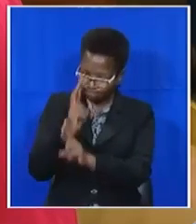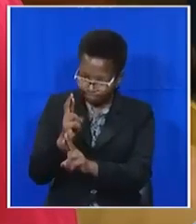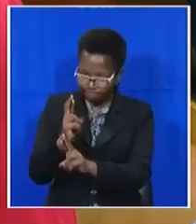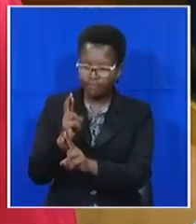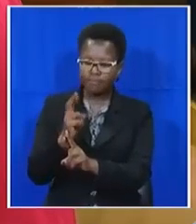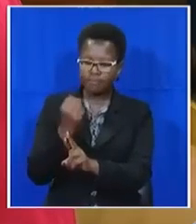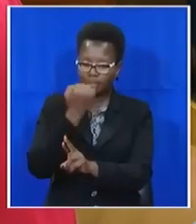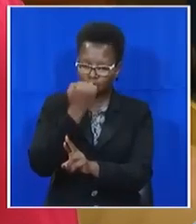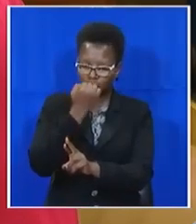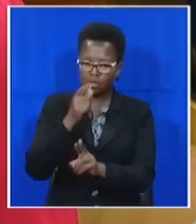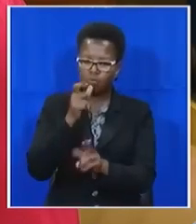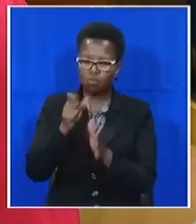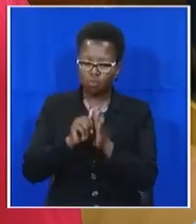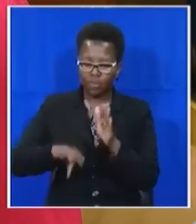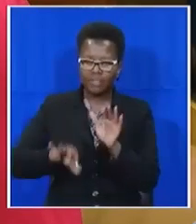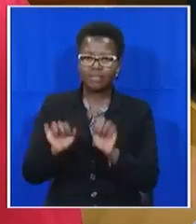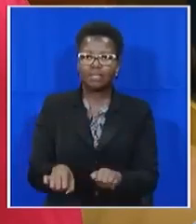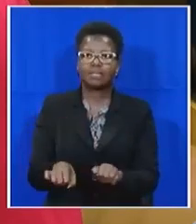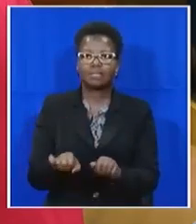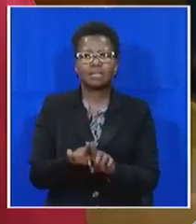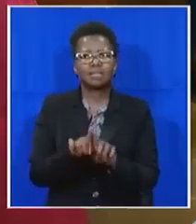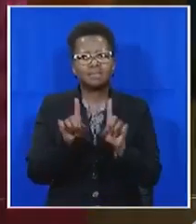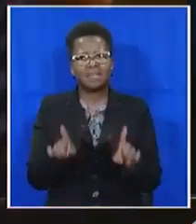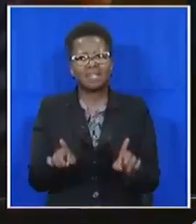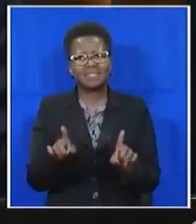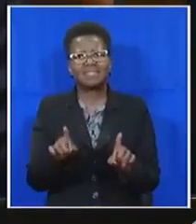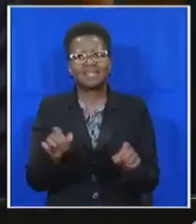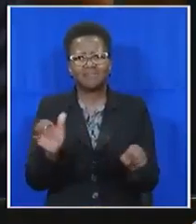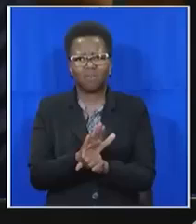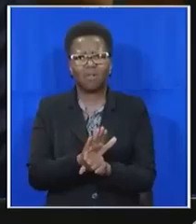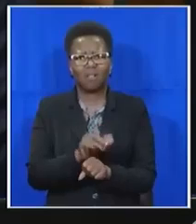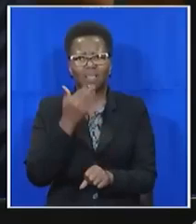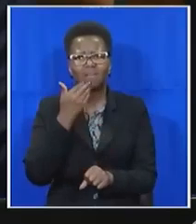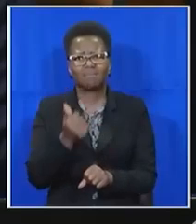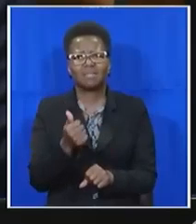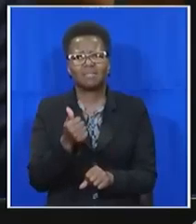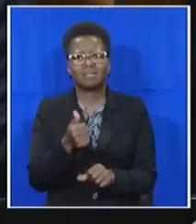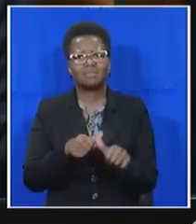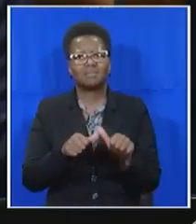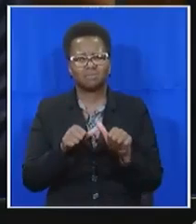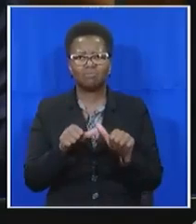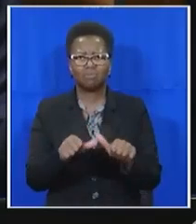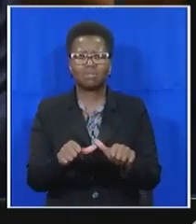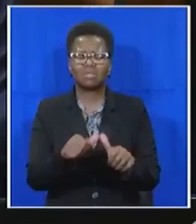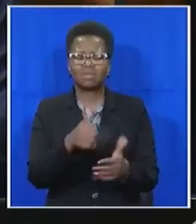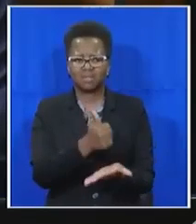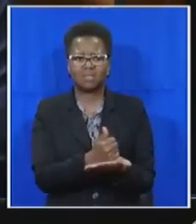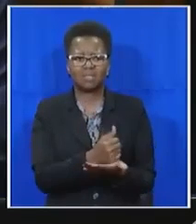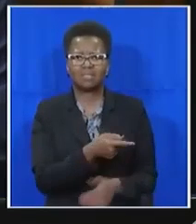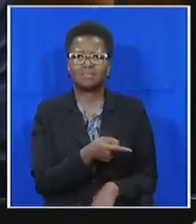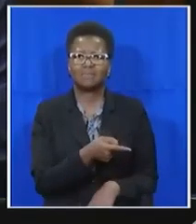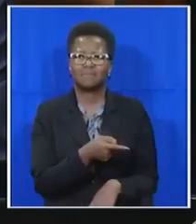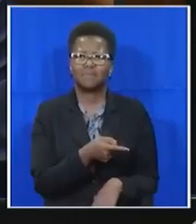withdraw. Thank but you. Honorable Kola, No, unconditionally. Let me proceed. Take your seat.